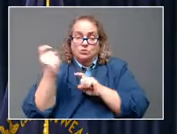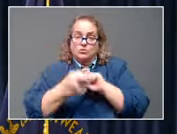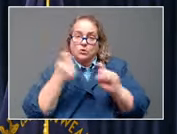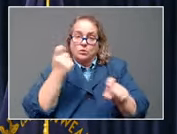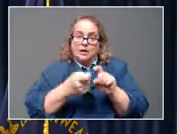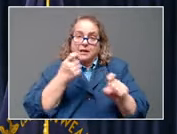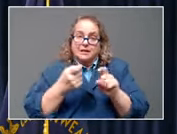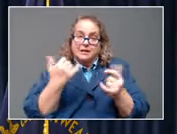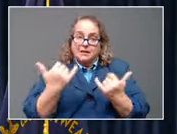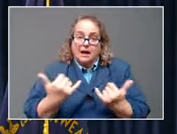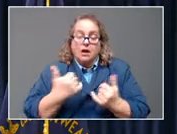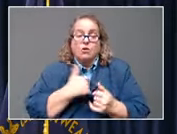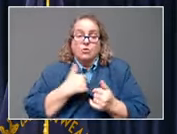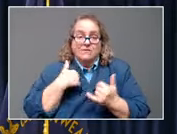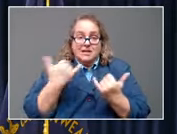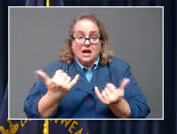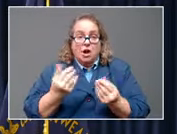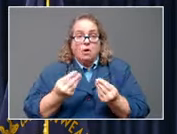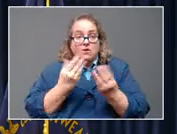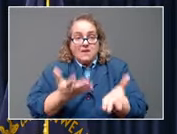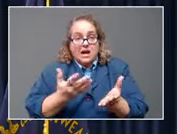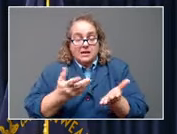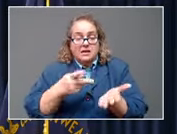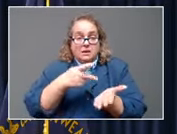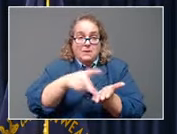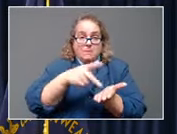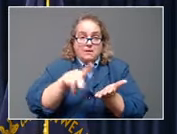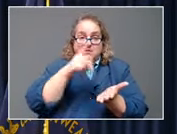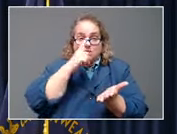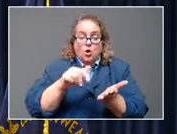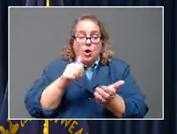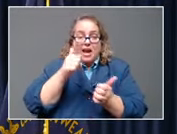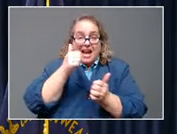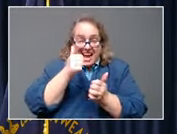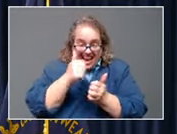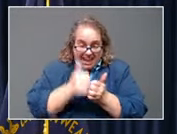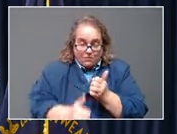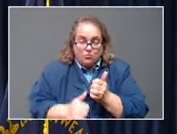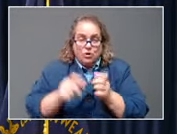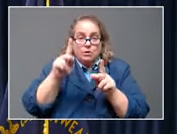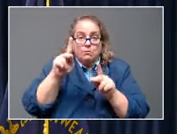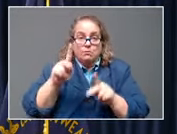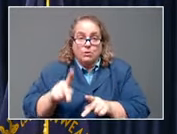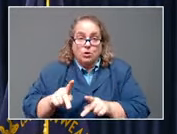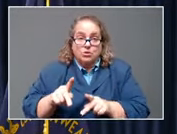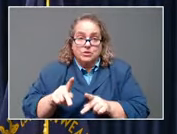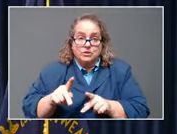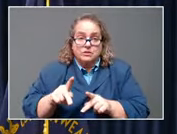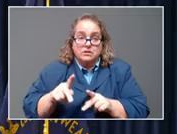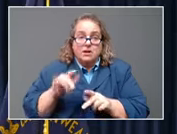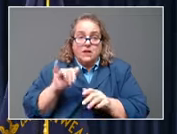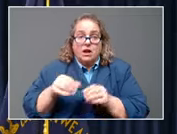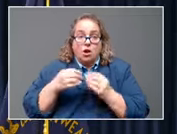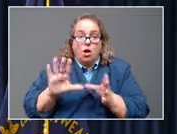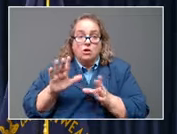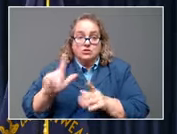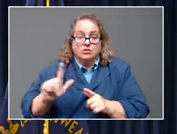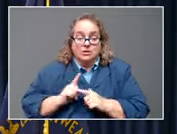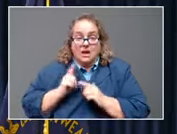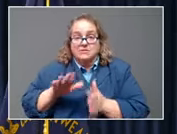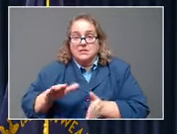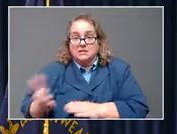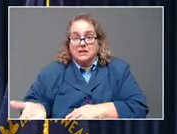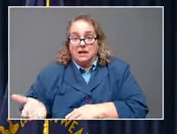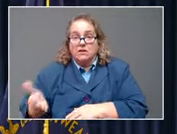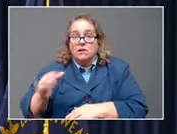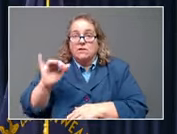now provided payments for every single individual that lost their lives for